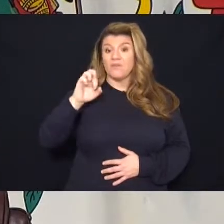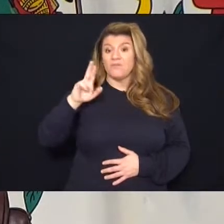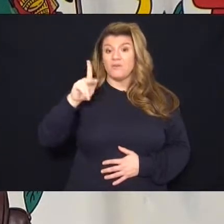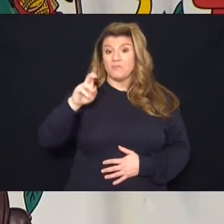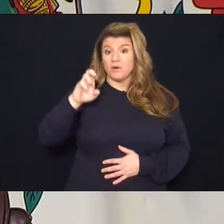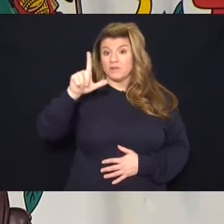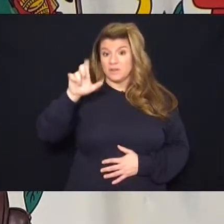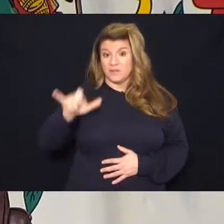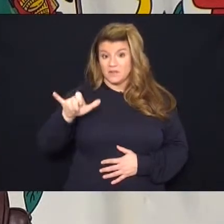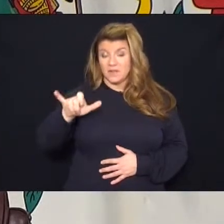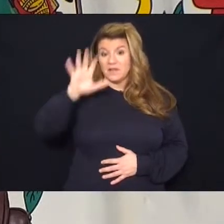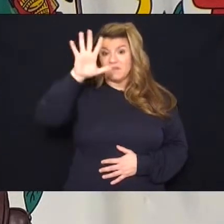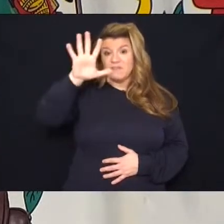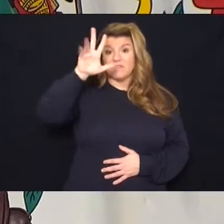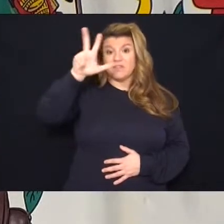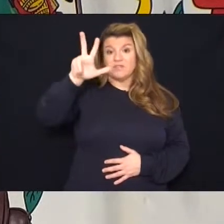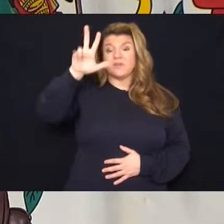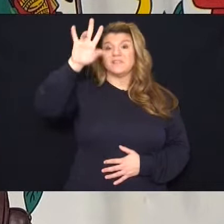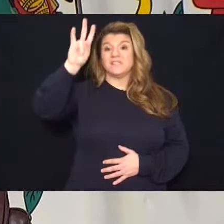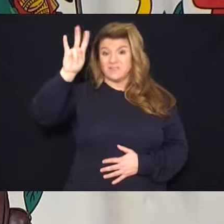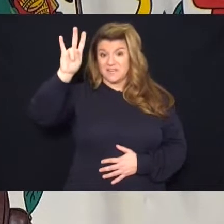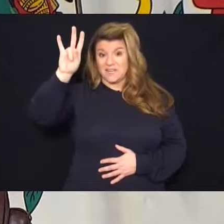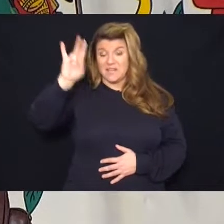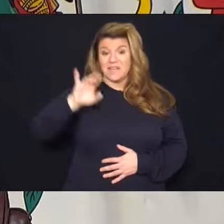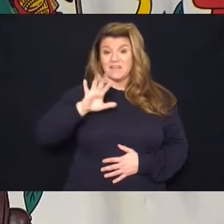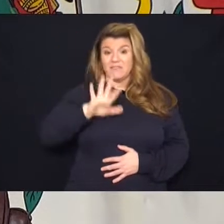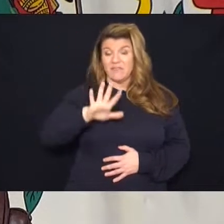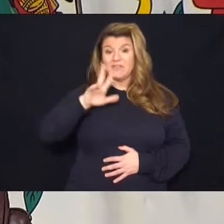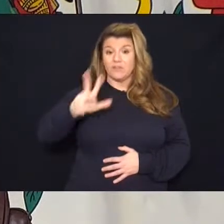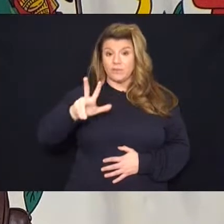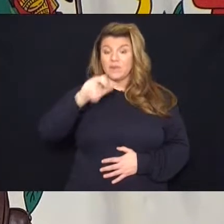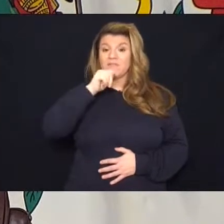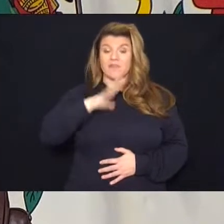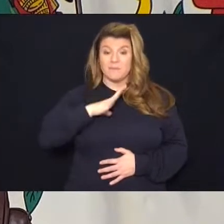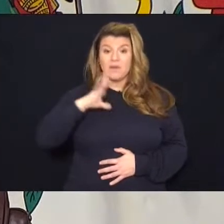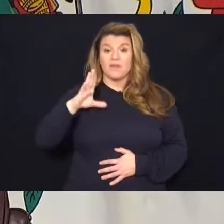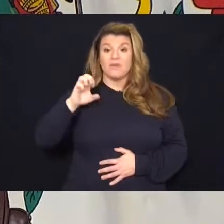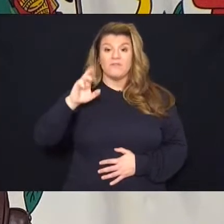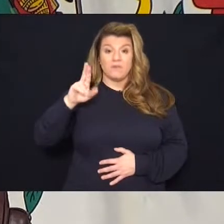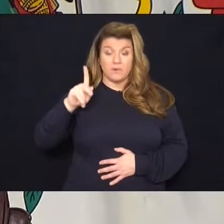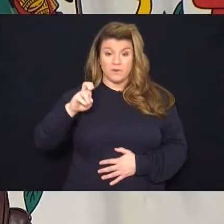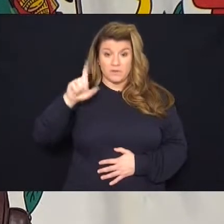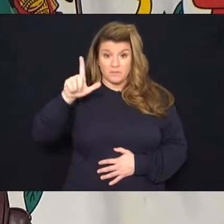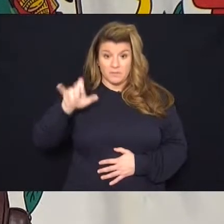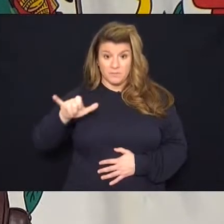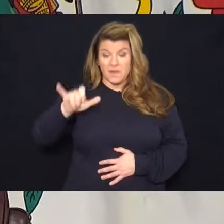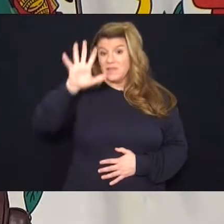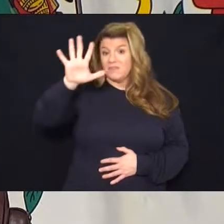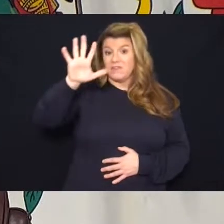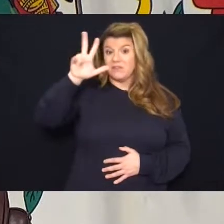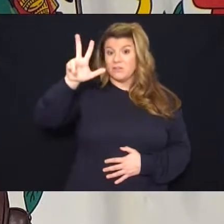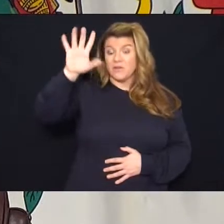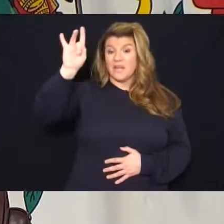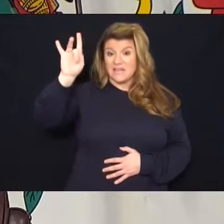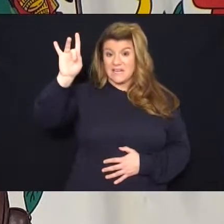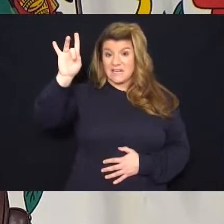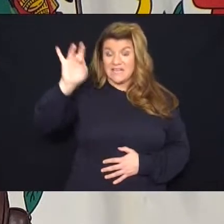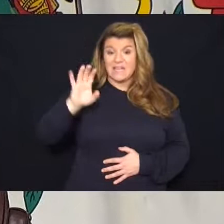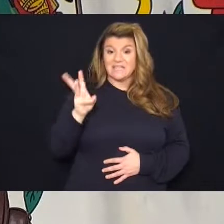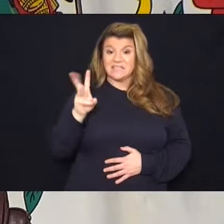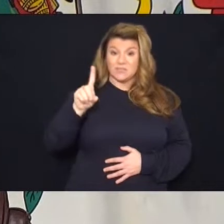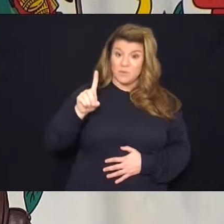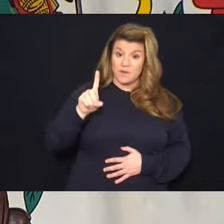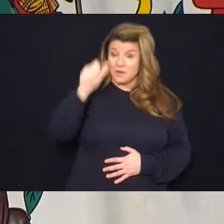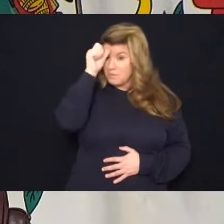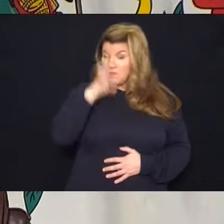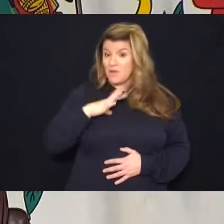County. The 5,317th death, a 53-year-old female from Berkeley County. The 5,318th death, a